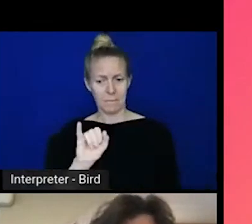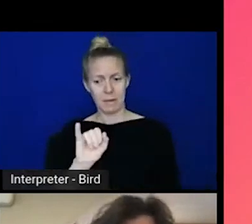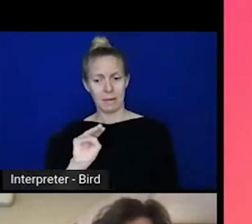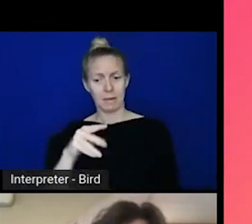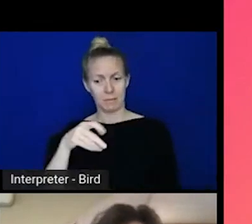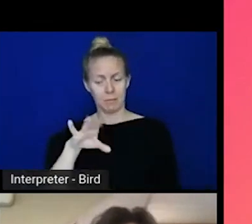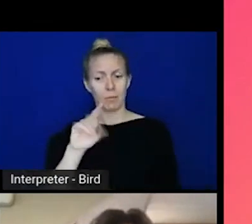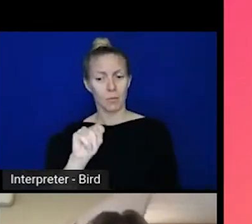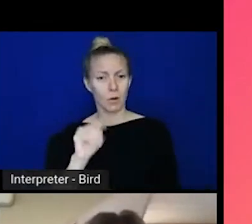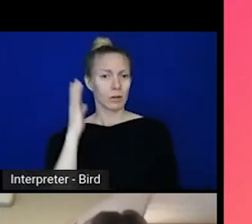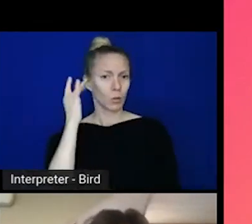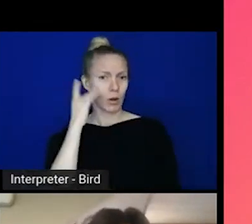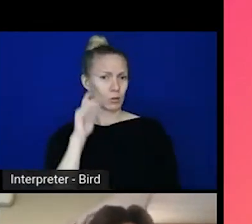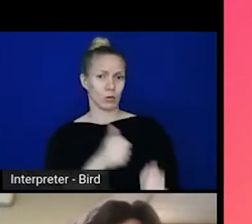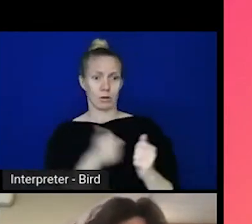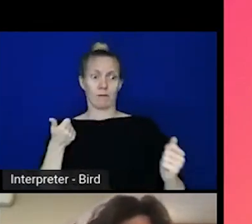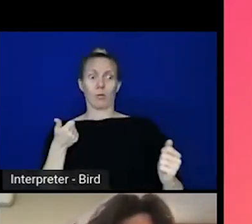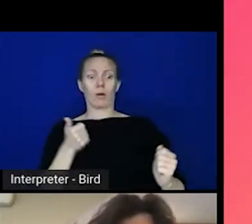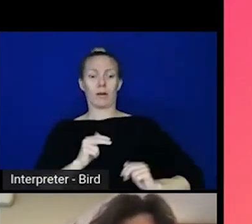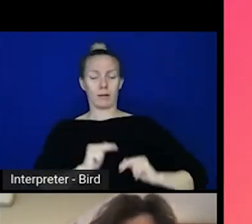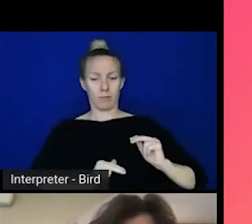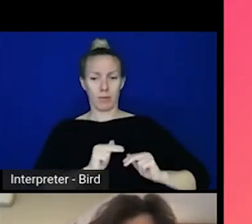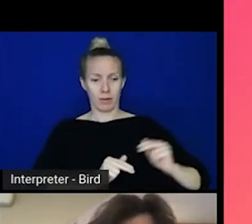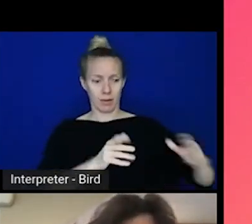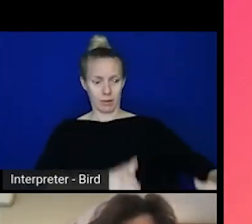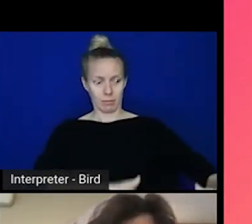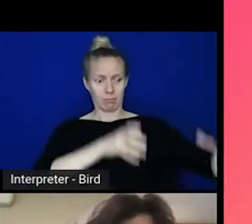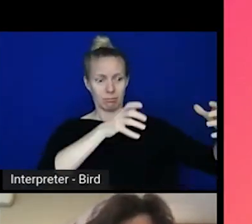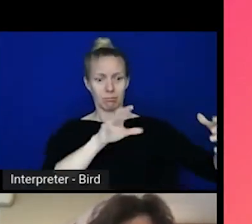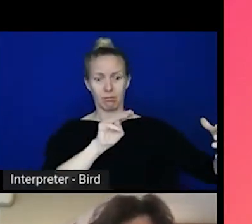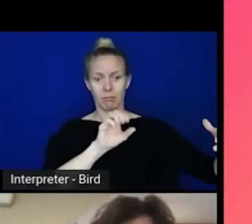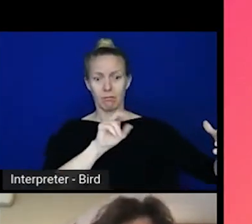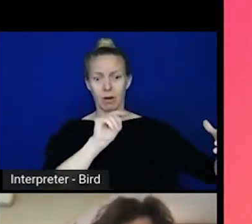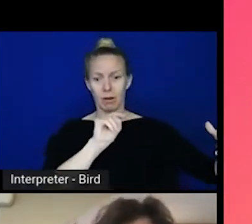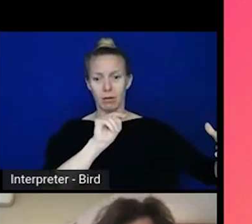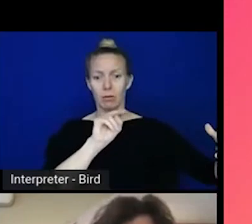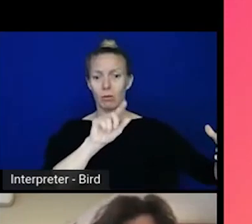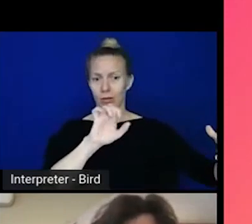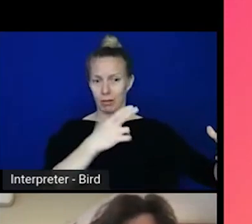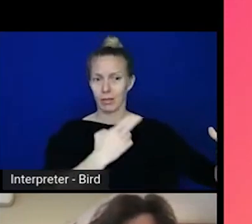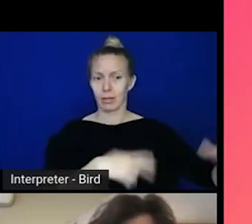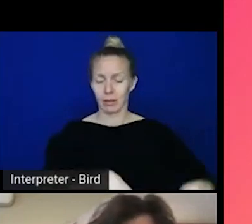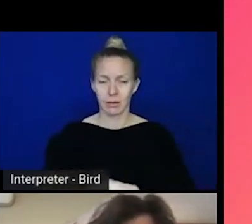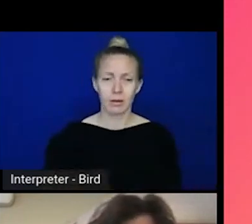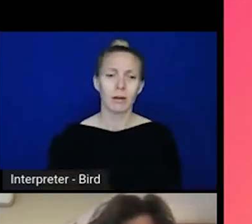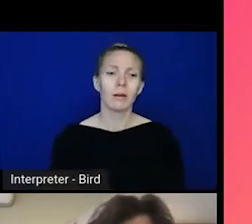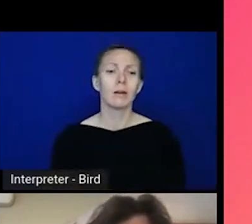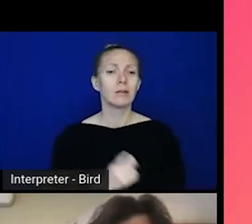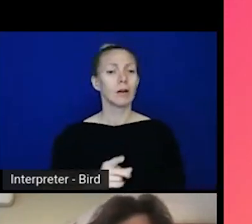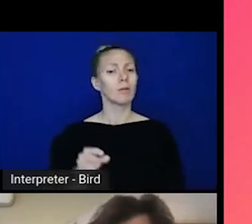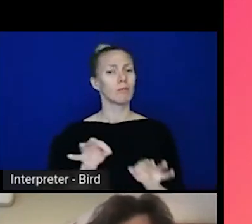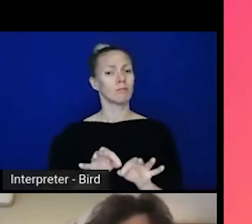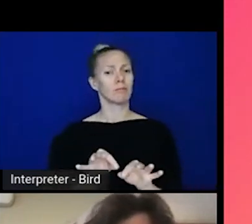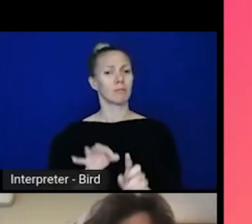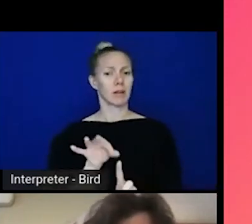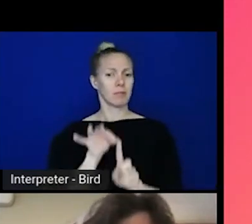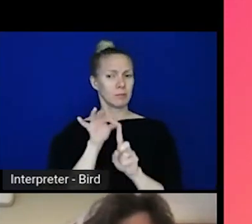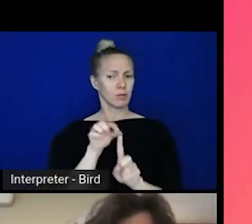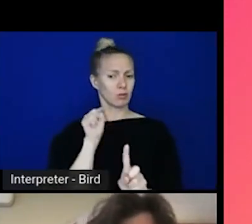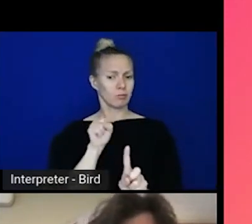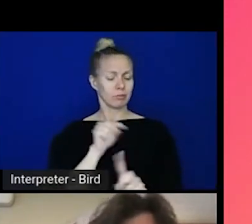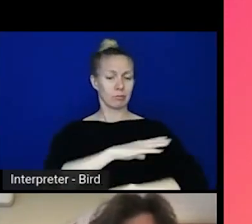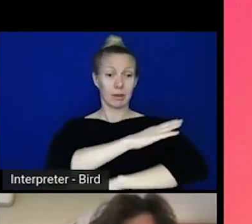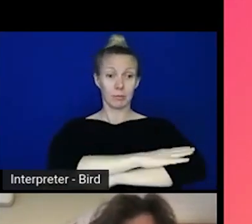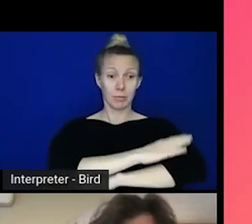Um, and this talk is kind of geared towards Terraform practitioners, especially those of platform teams, but hopefully anyone that's